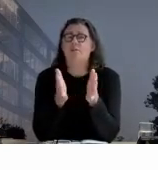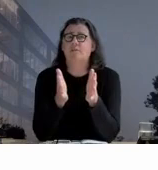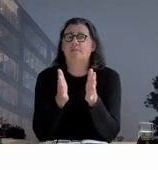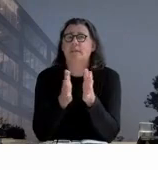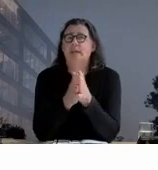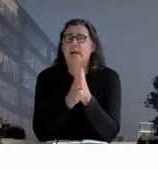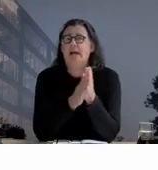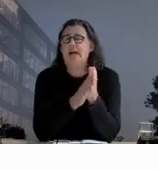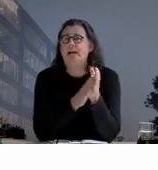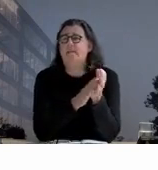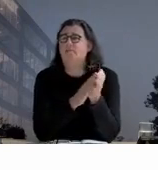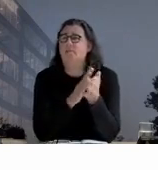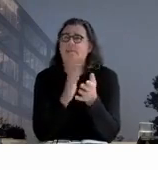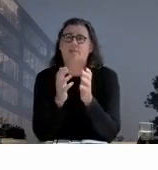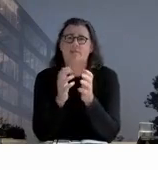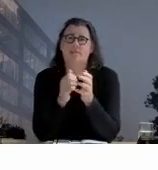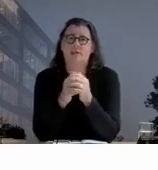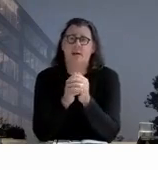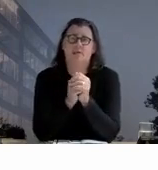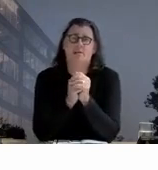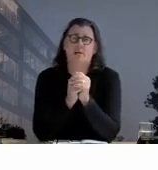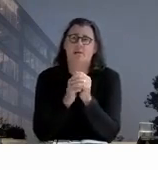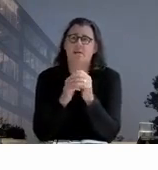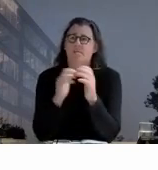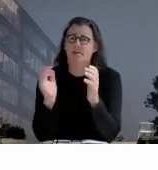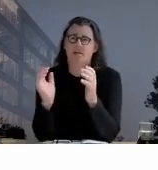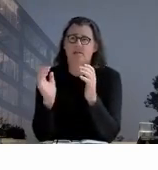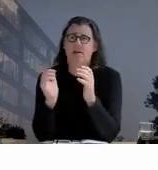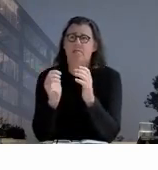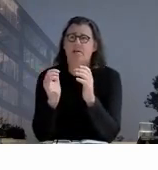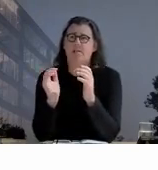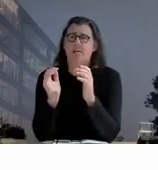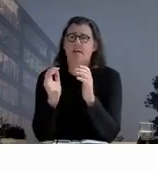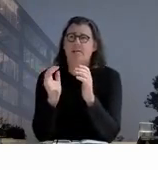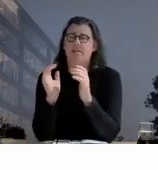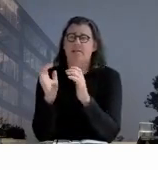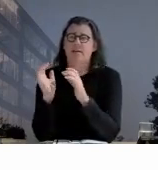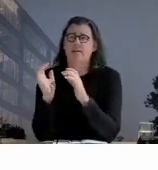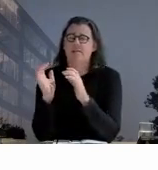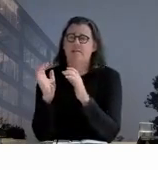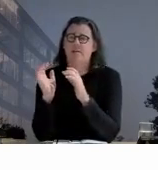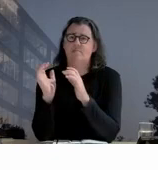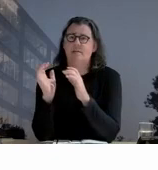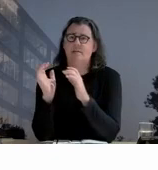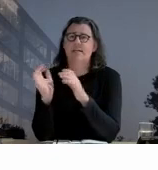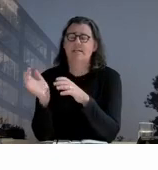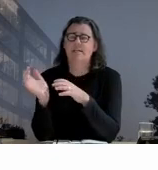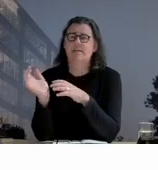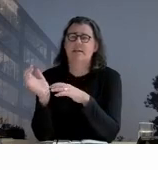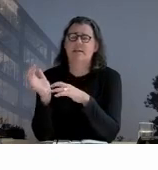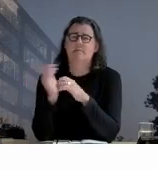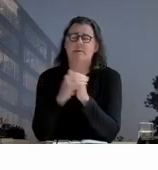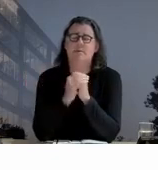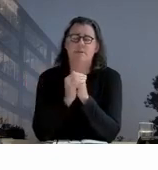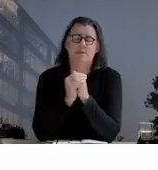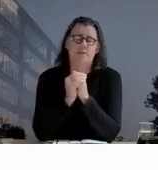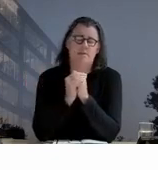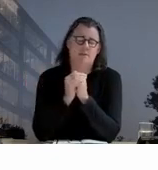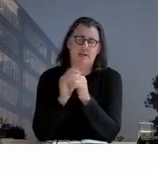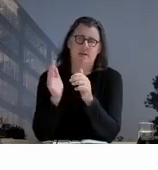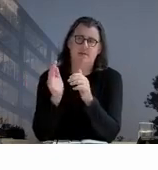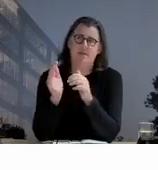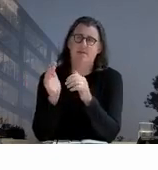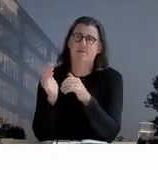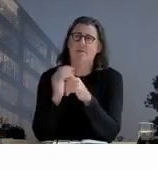what causes it, and what the differences are. So I'm going to spend a bit of time on this slide. This slide is from Letty, which